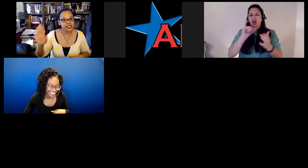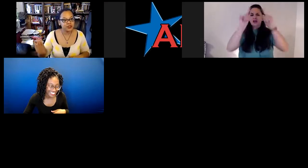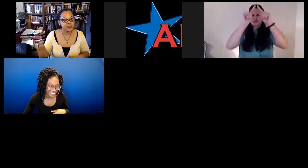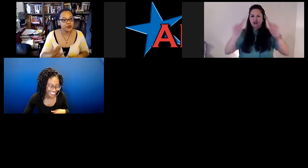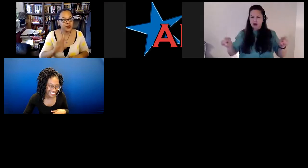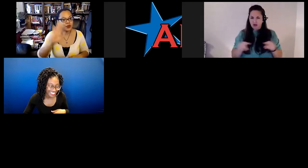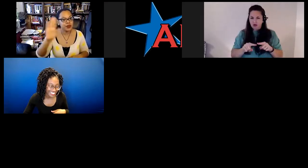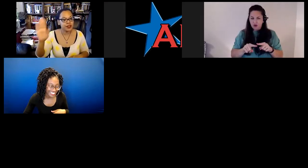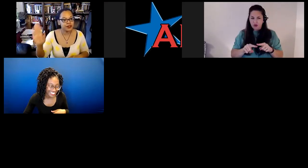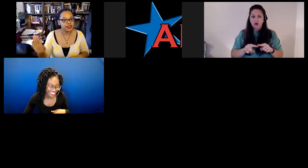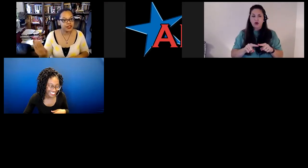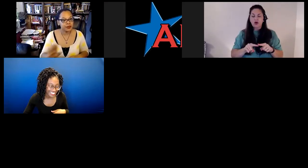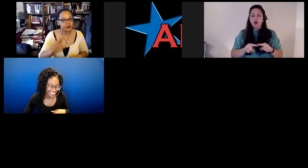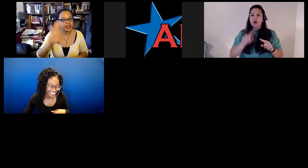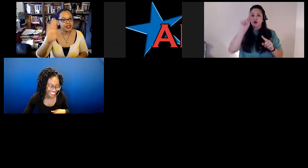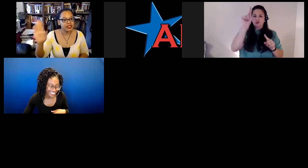that you sort of go around